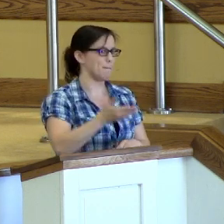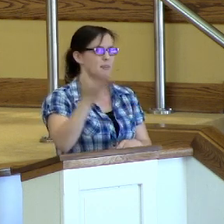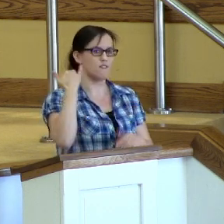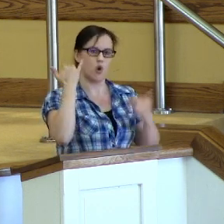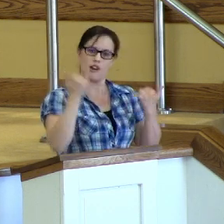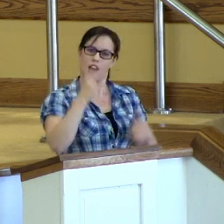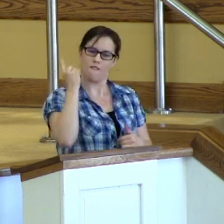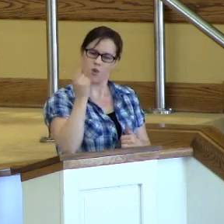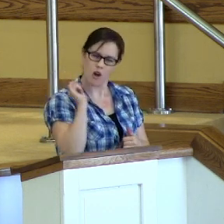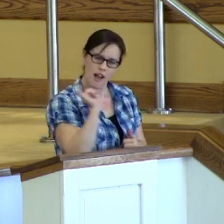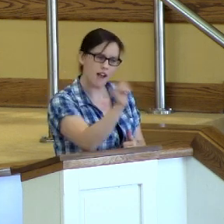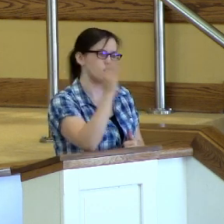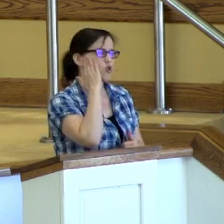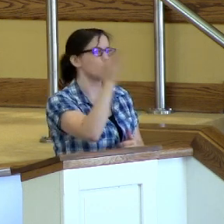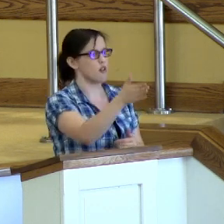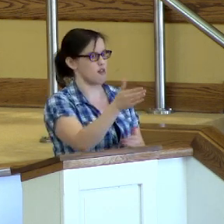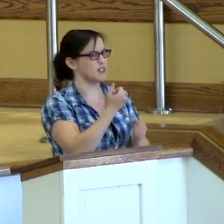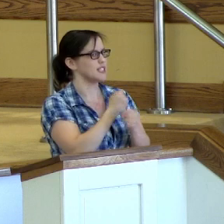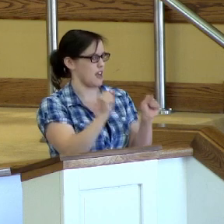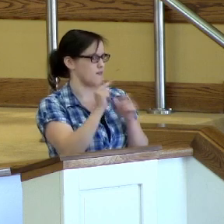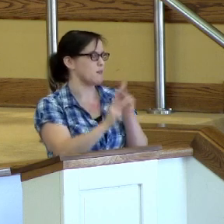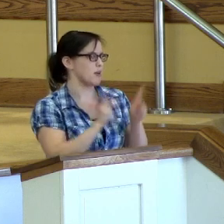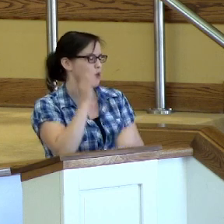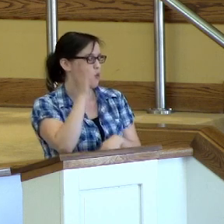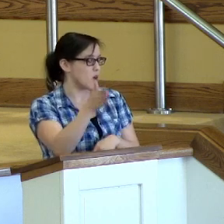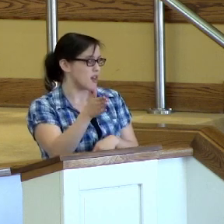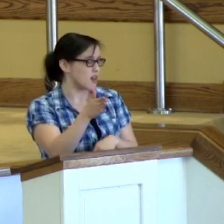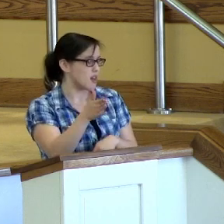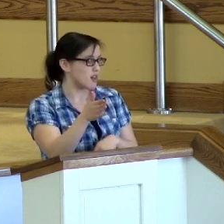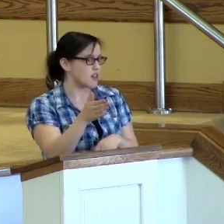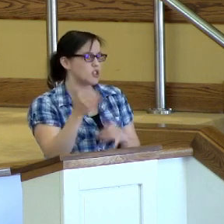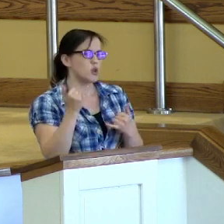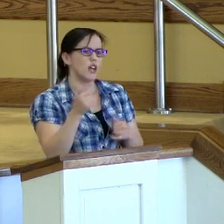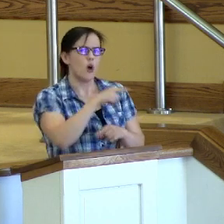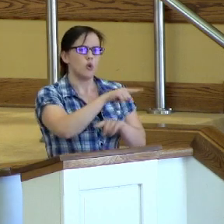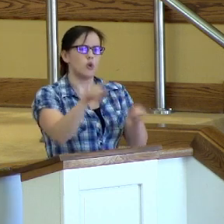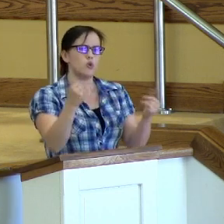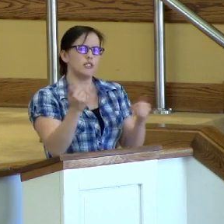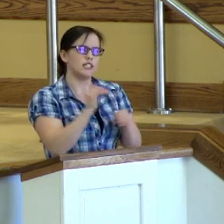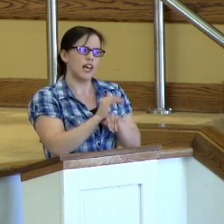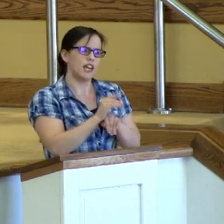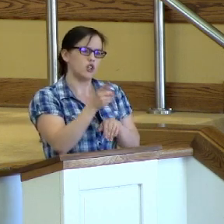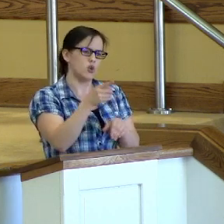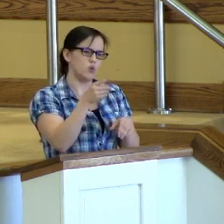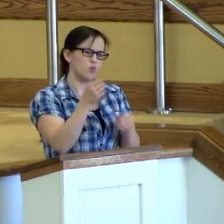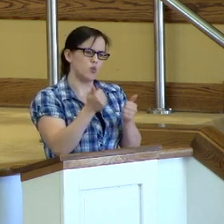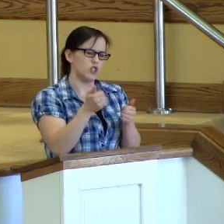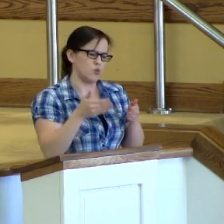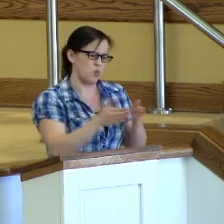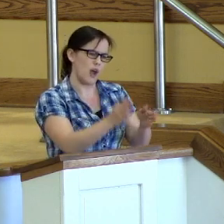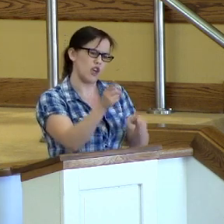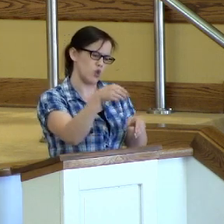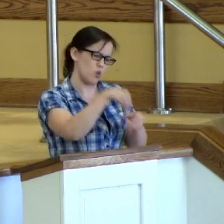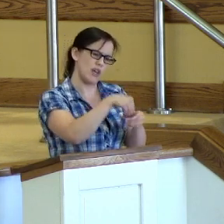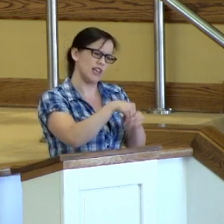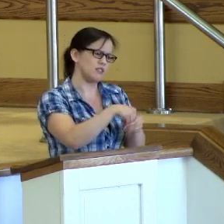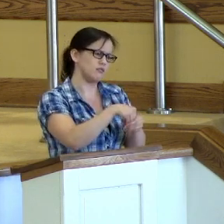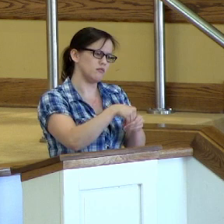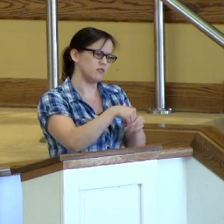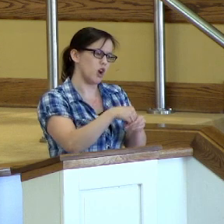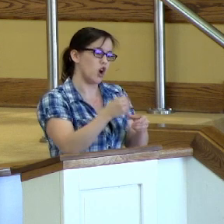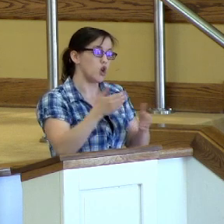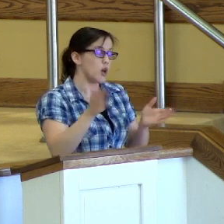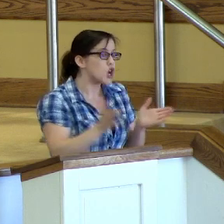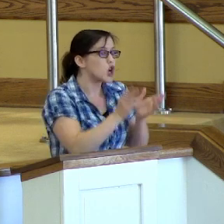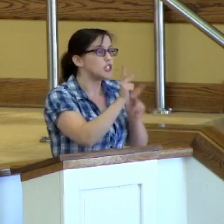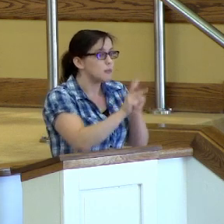way. So which way are you in the way? Are you in the way the wrong way? Are you pushing people away from